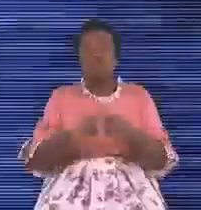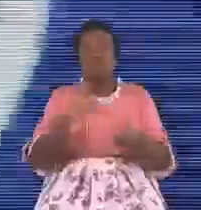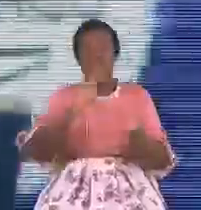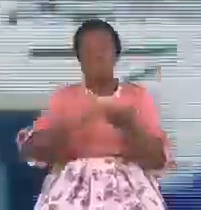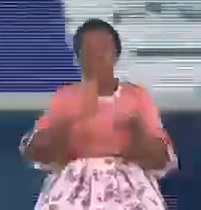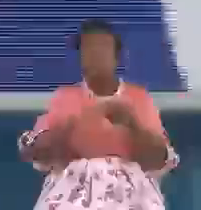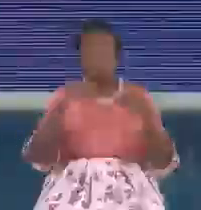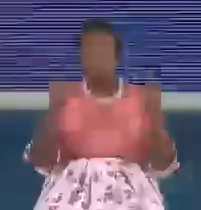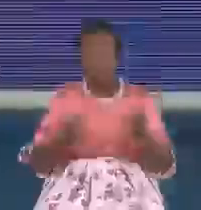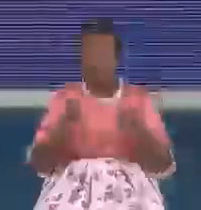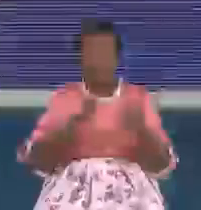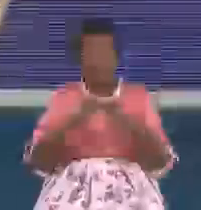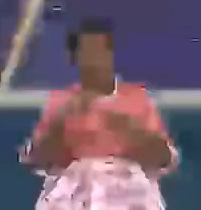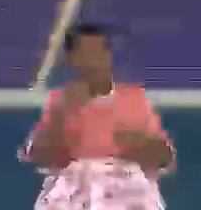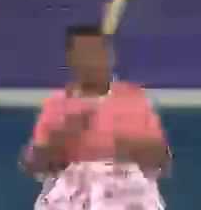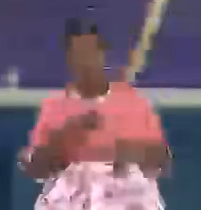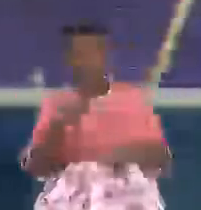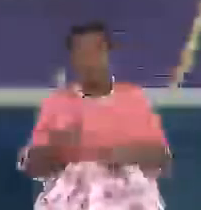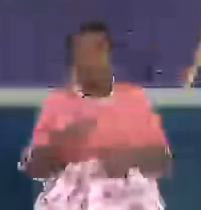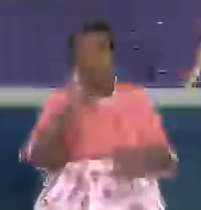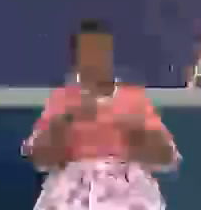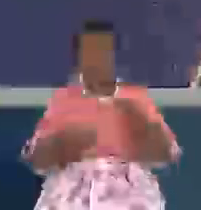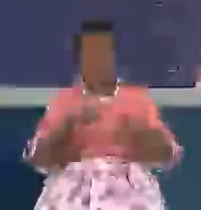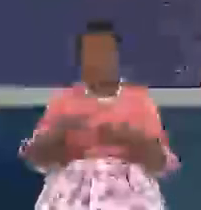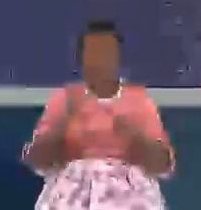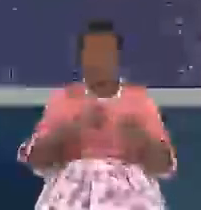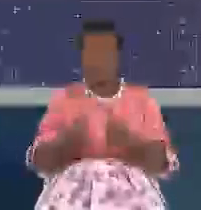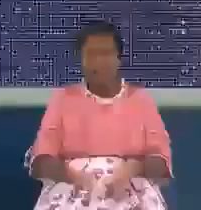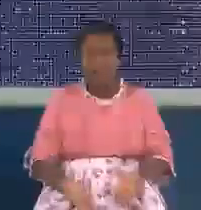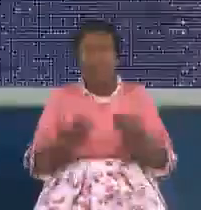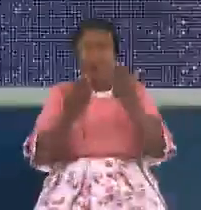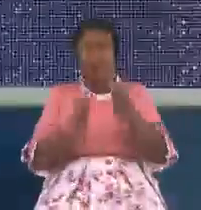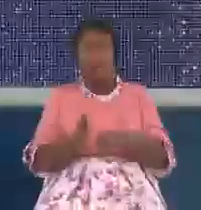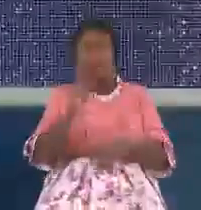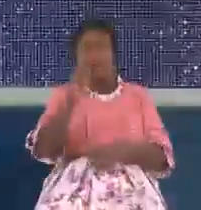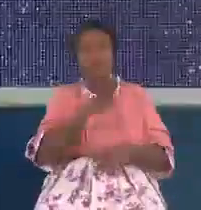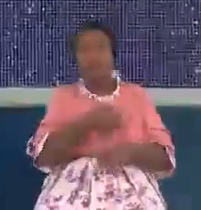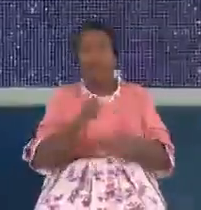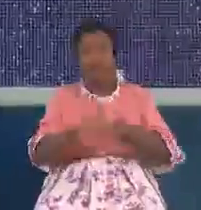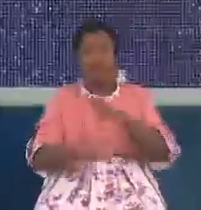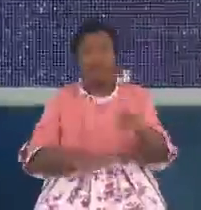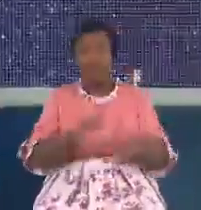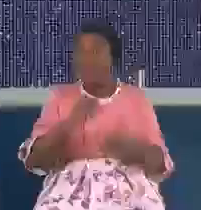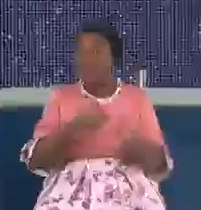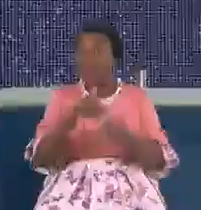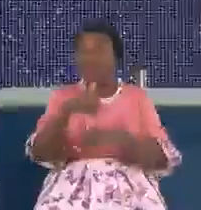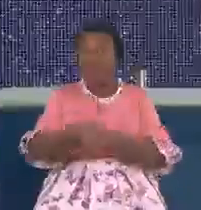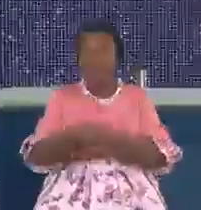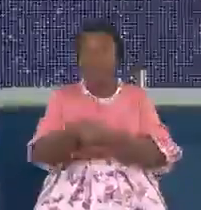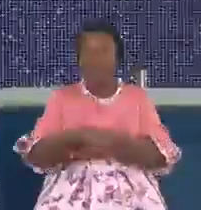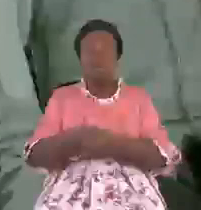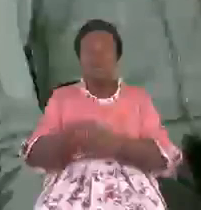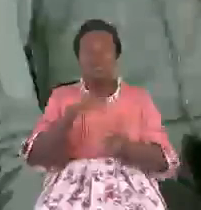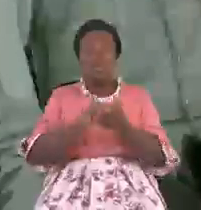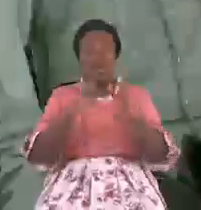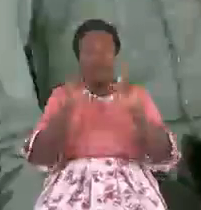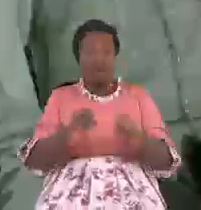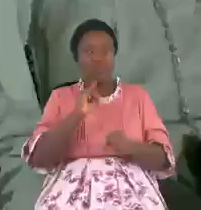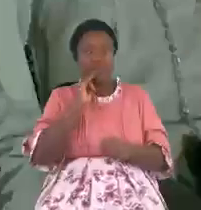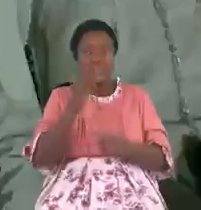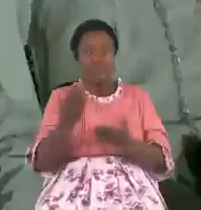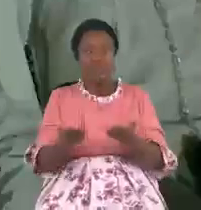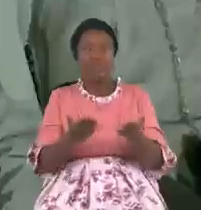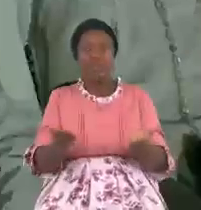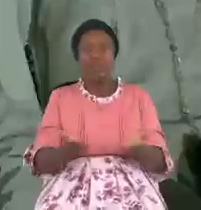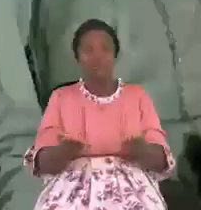then he told the paralyzed rise up and walk tonight that power is there it